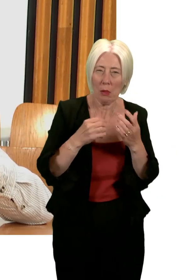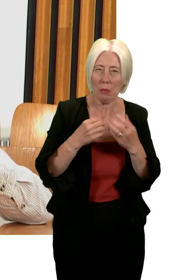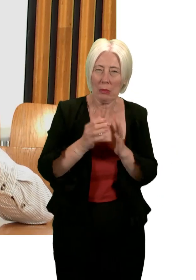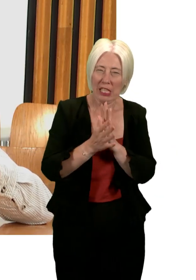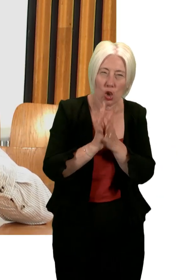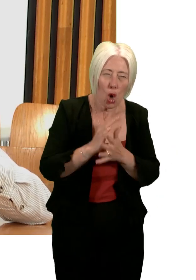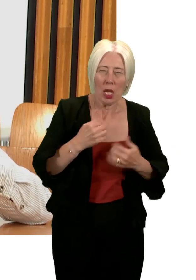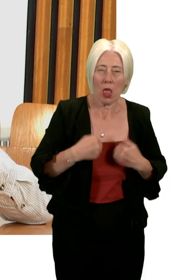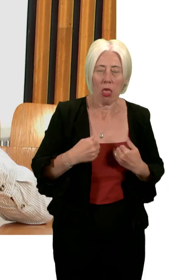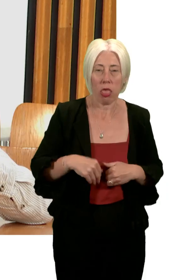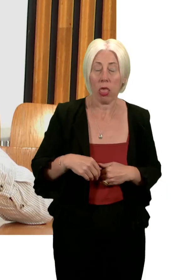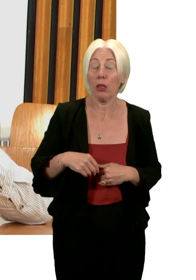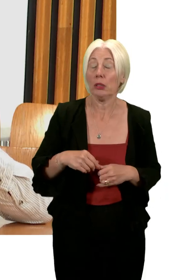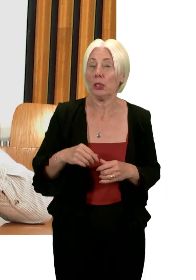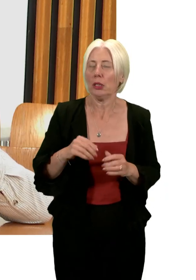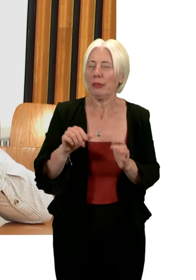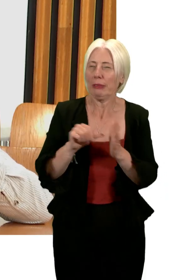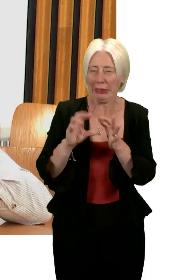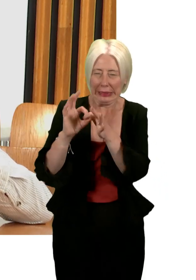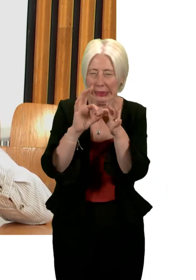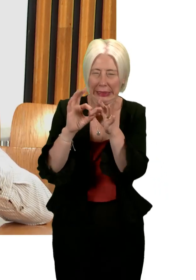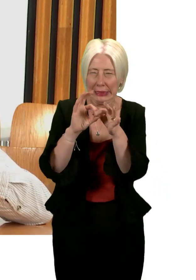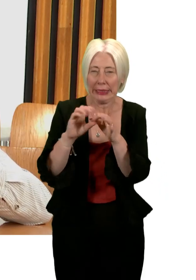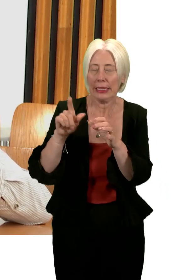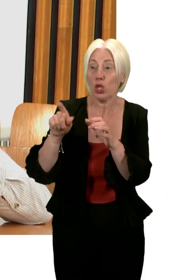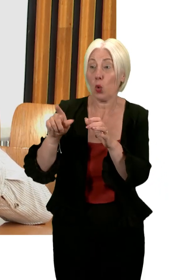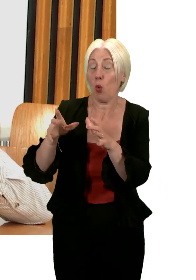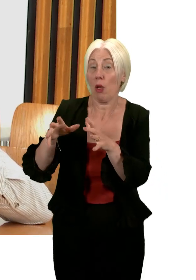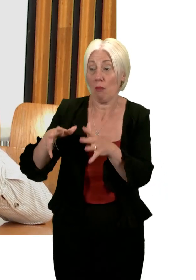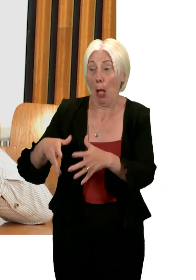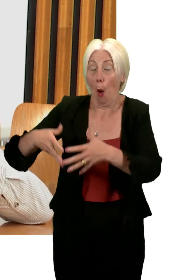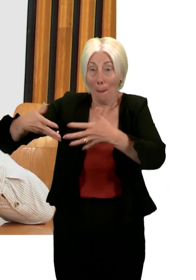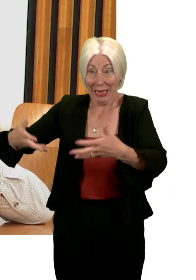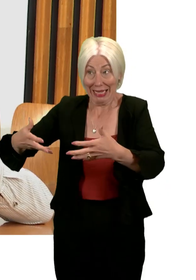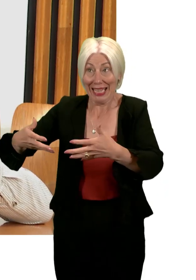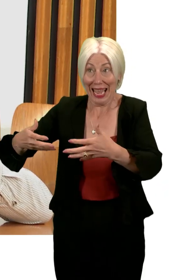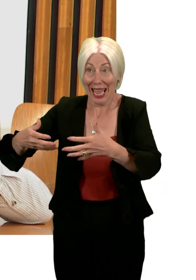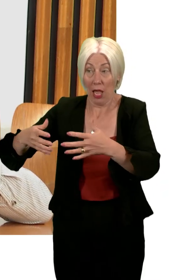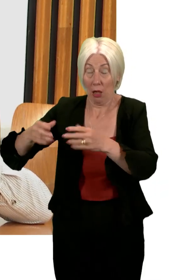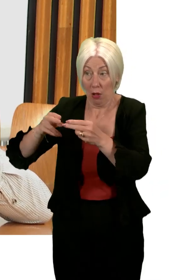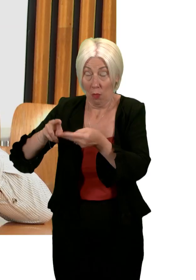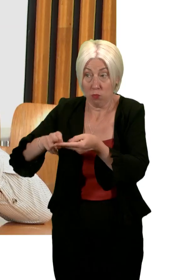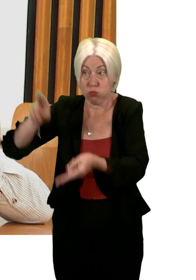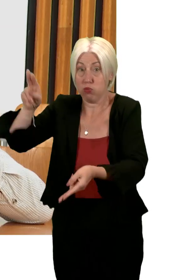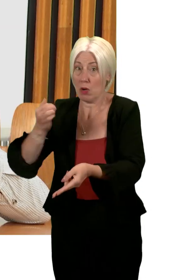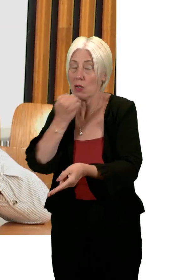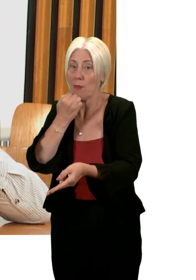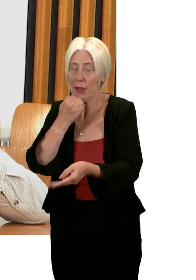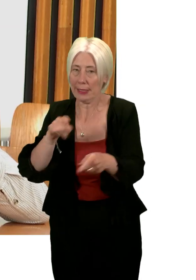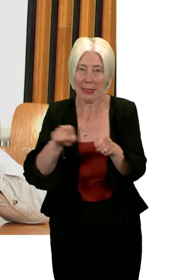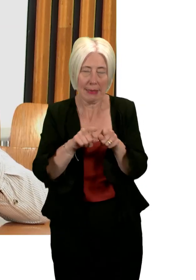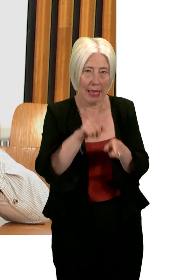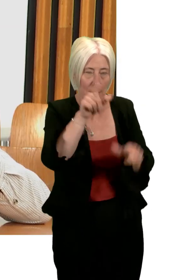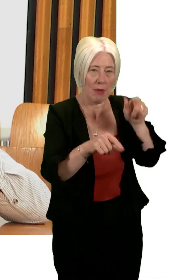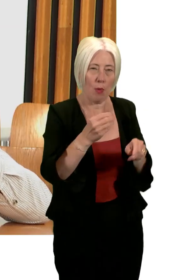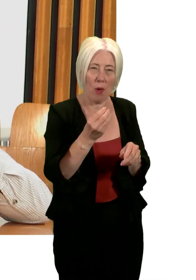has increased greatly in recent years, so have eating disorders in the years since the pandemic. So how can we